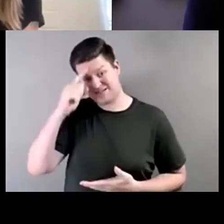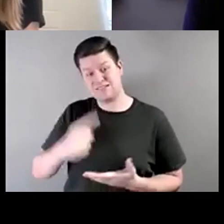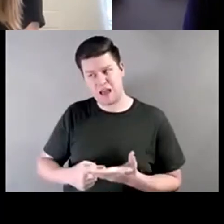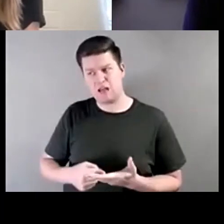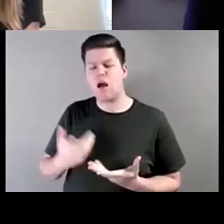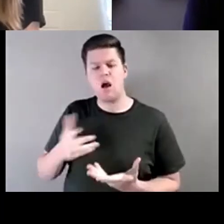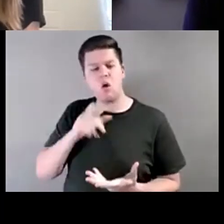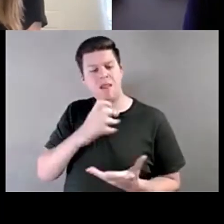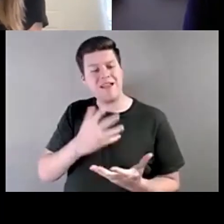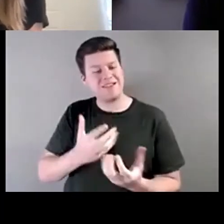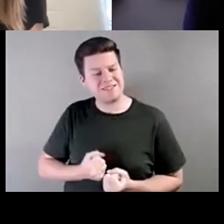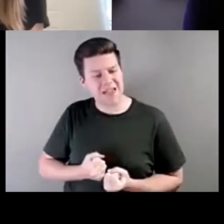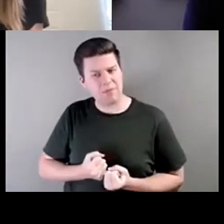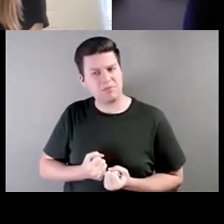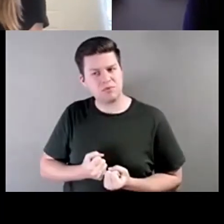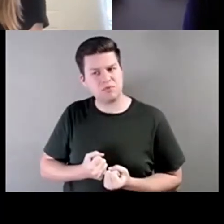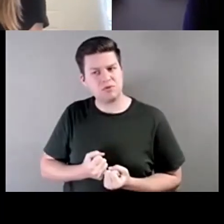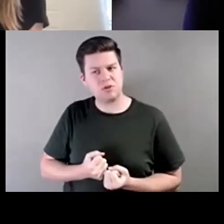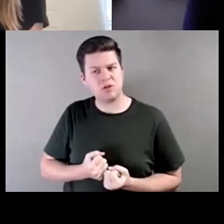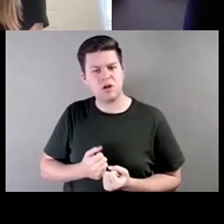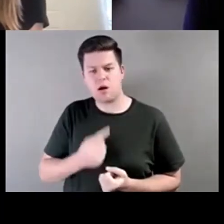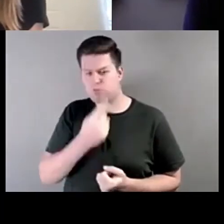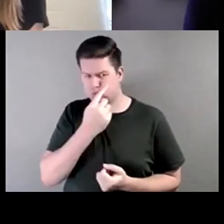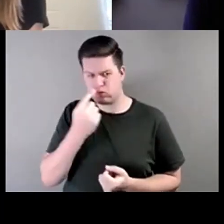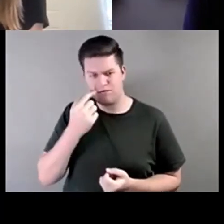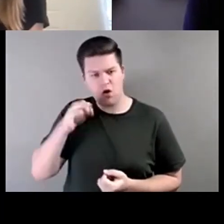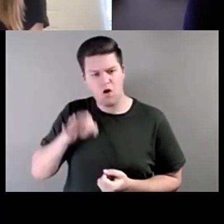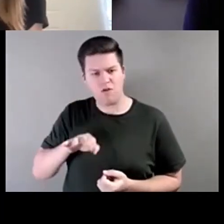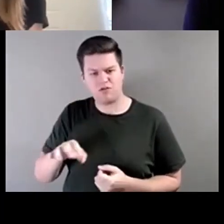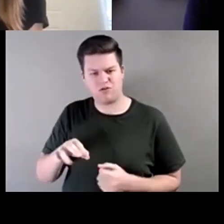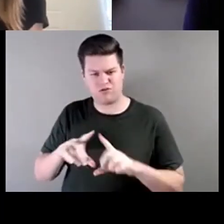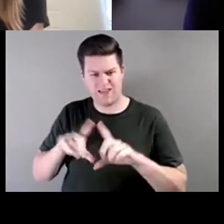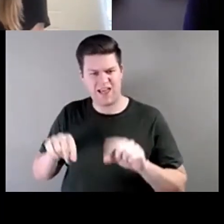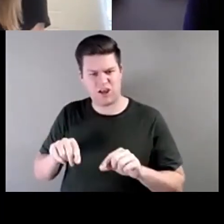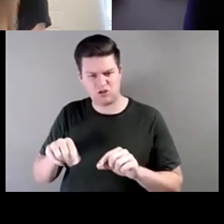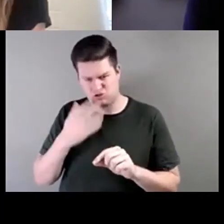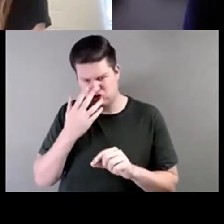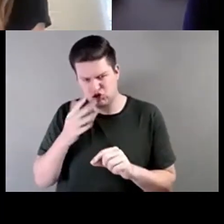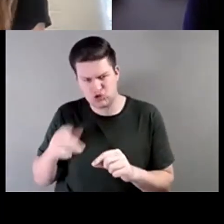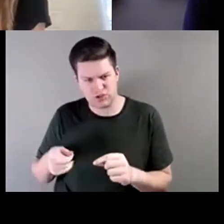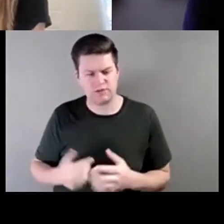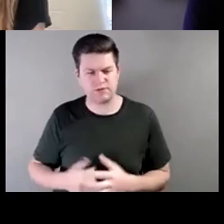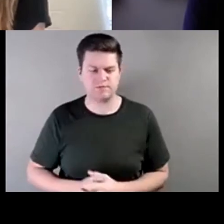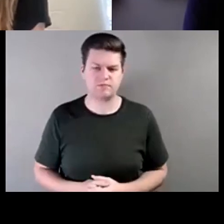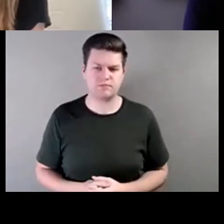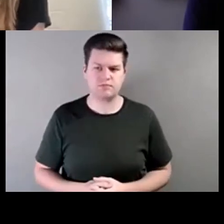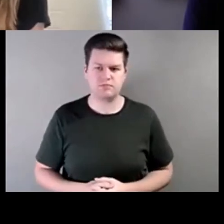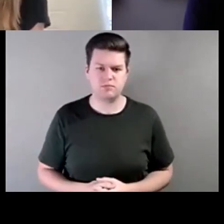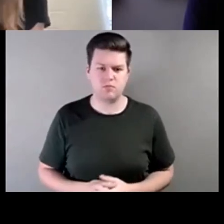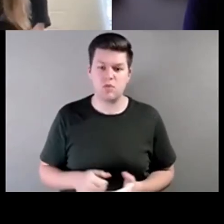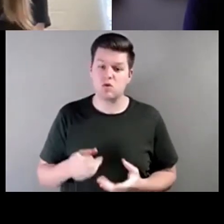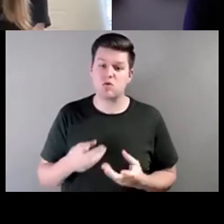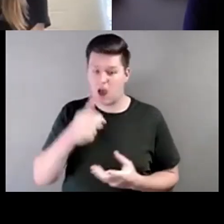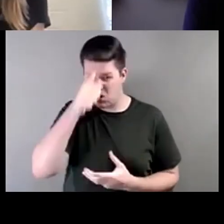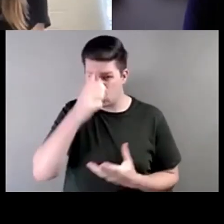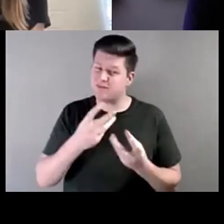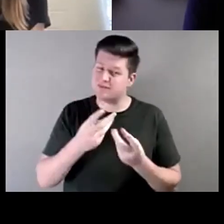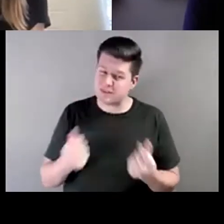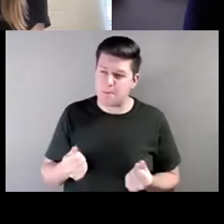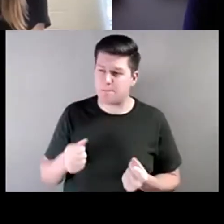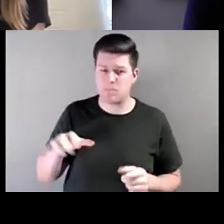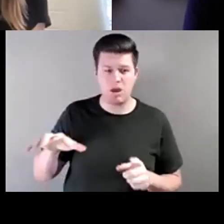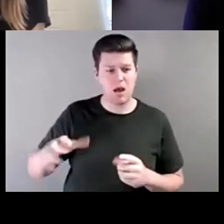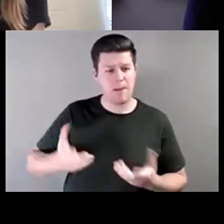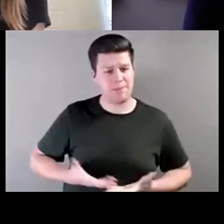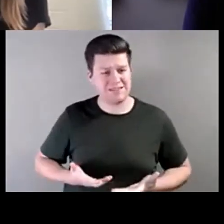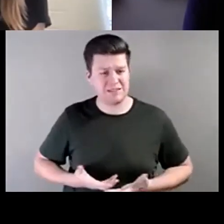of age. So I know that certainly some businesses, licensed premises, will say they will not accept a Young Scot card for